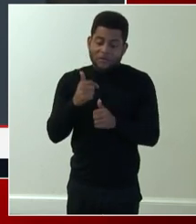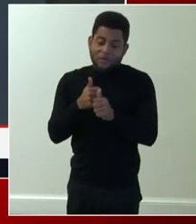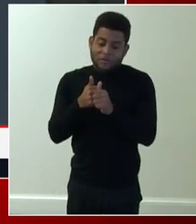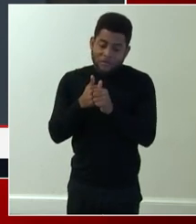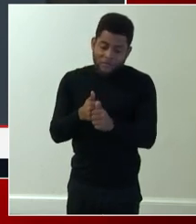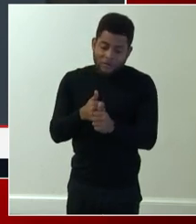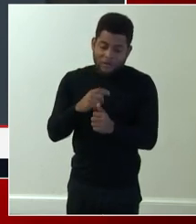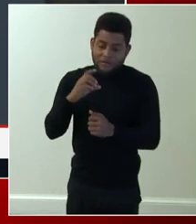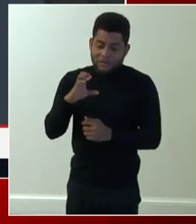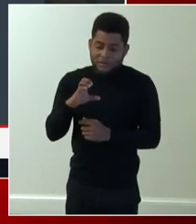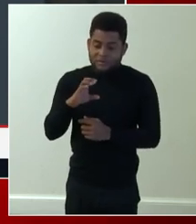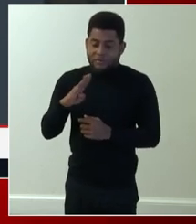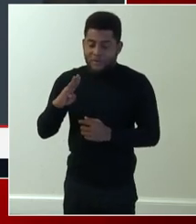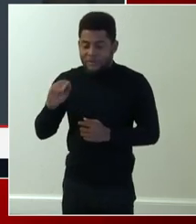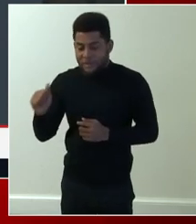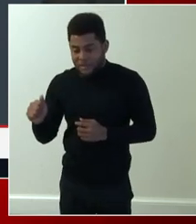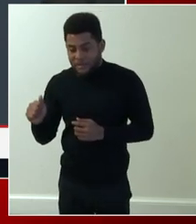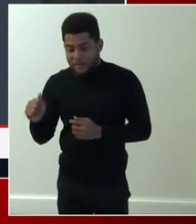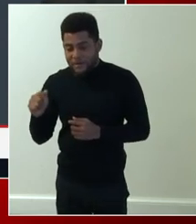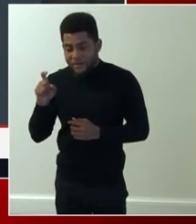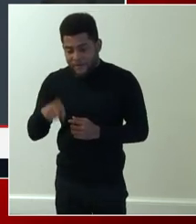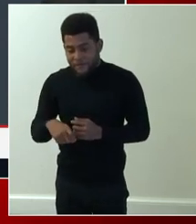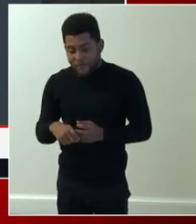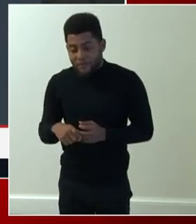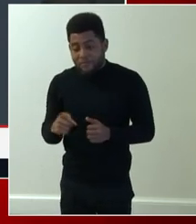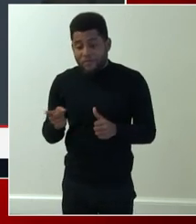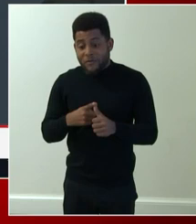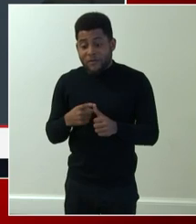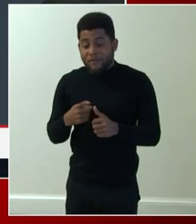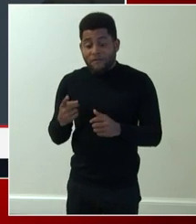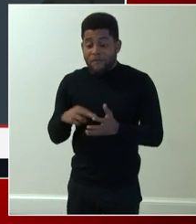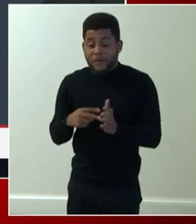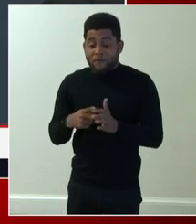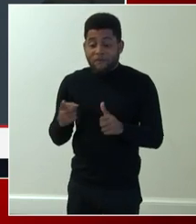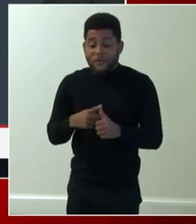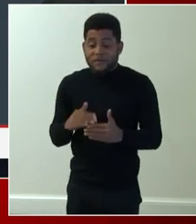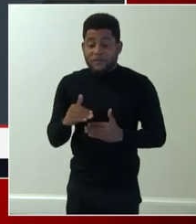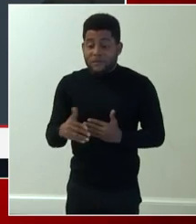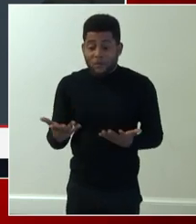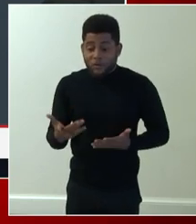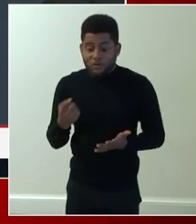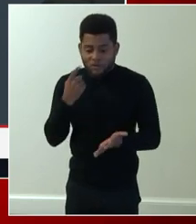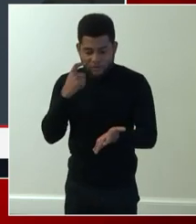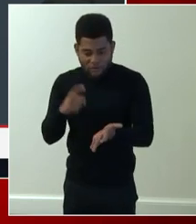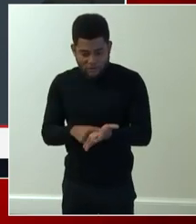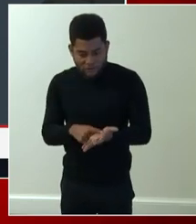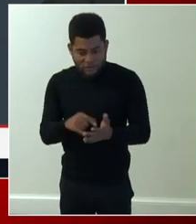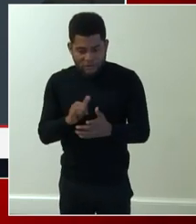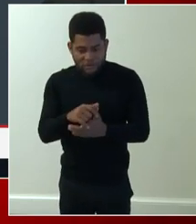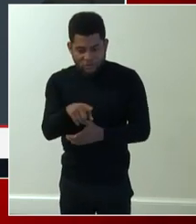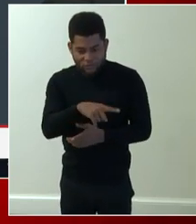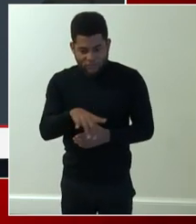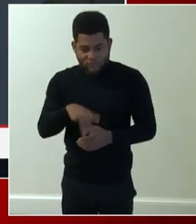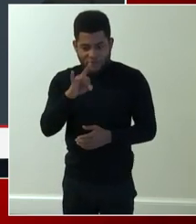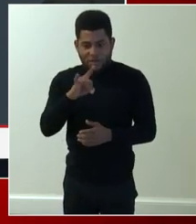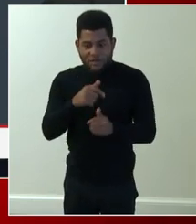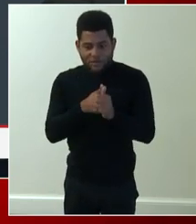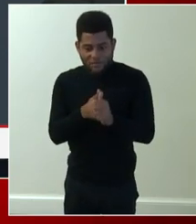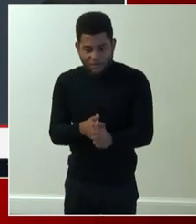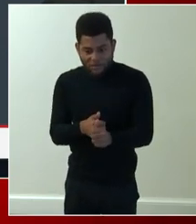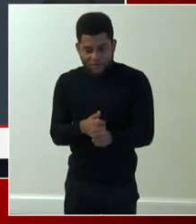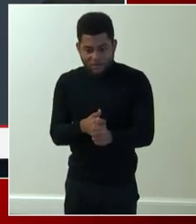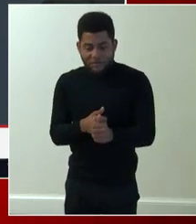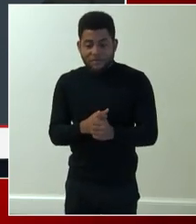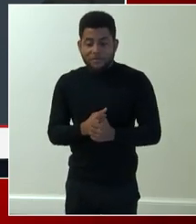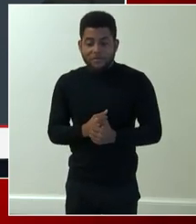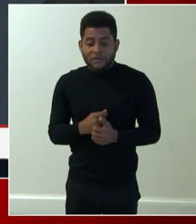generally what that looks like is the first step is notification that you're out of compliance. Then there's sort of typically a